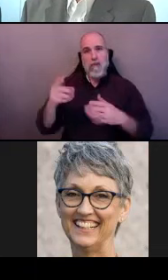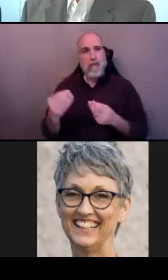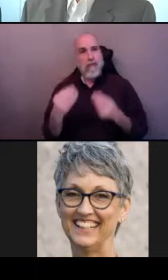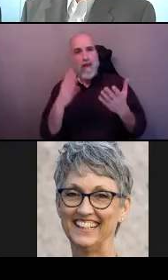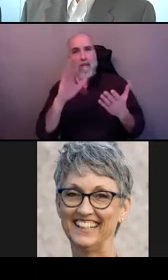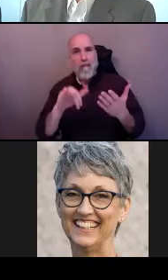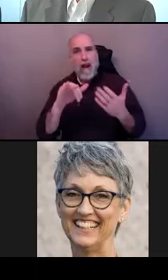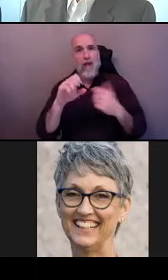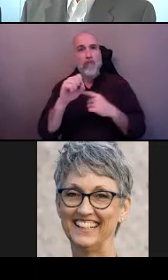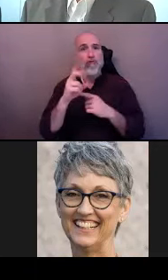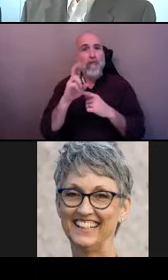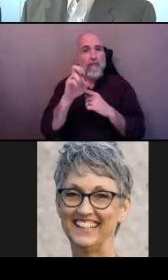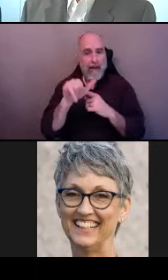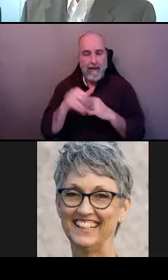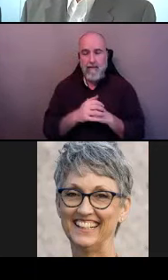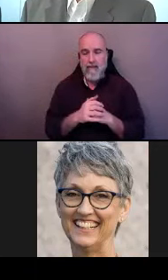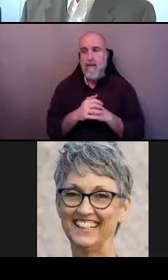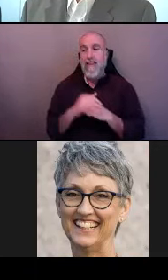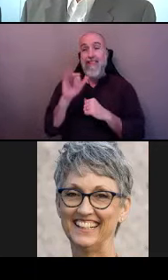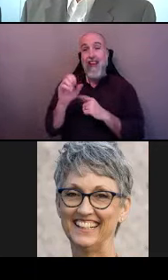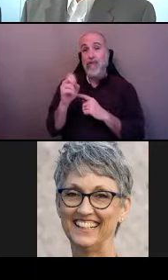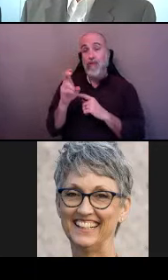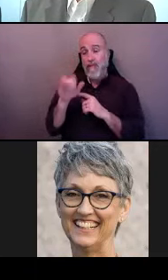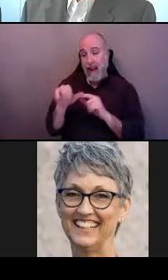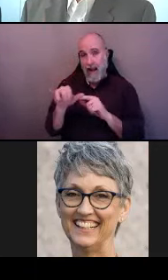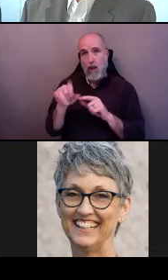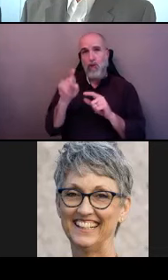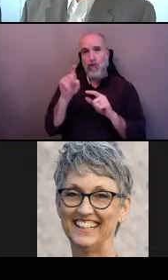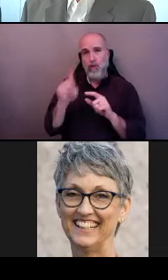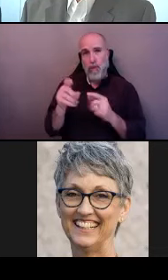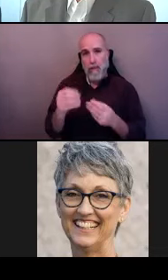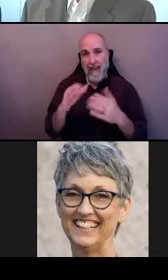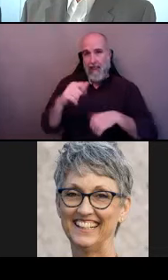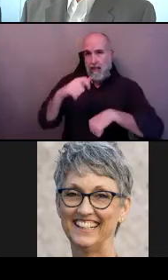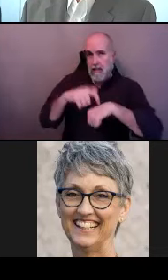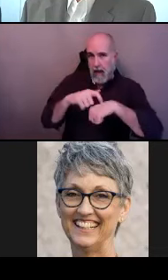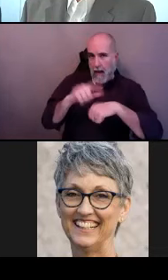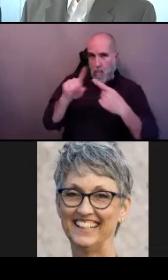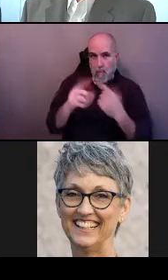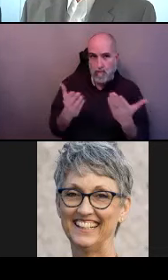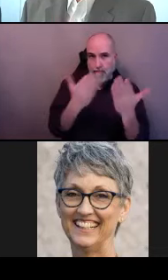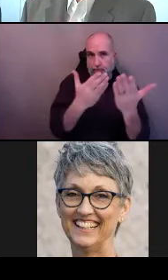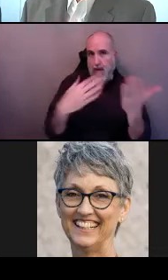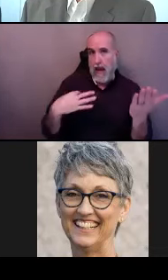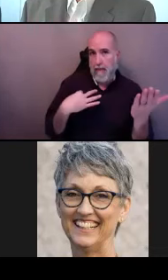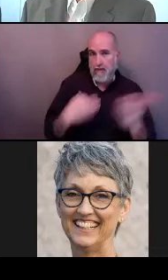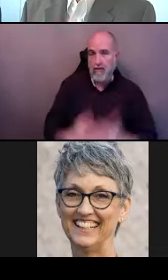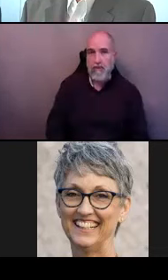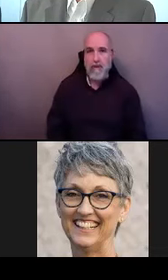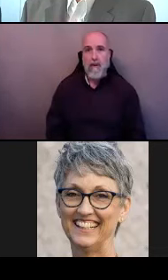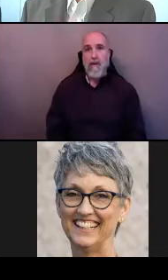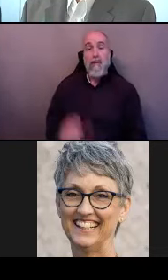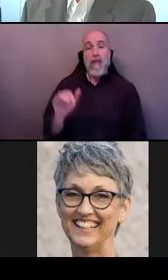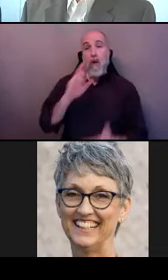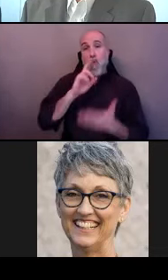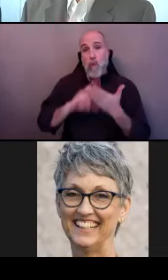This survey shall be provided at the time of application submittal. The registered or